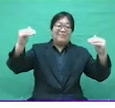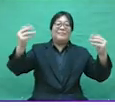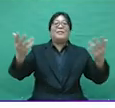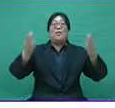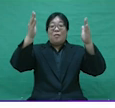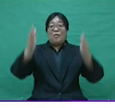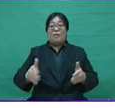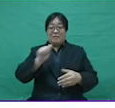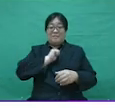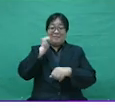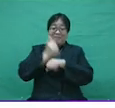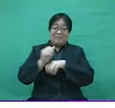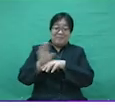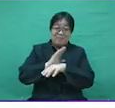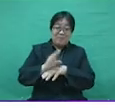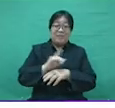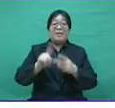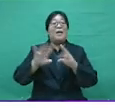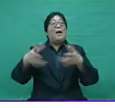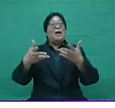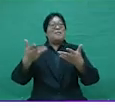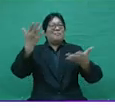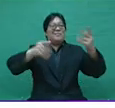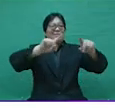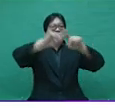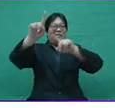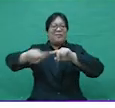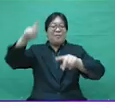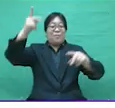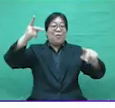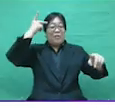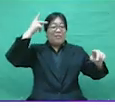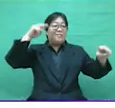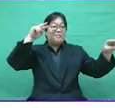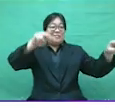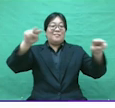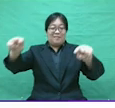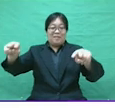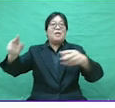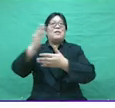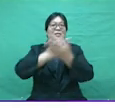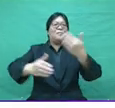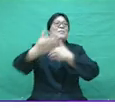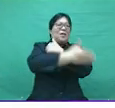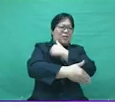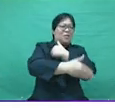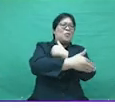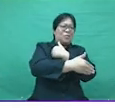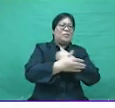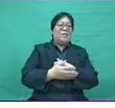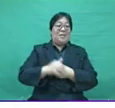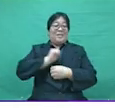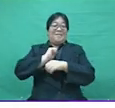the self-employed people. And there were different political positions in that way. In some countries,